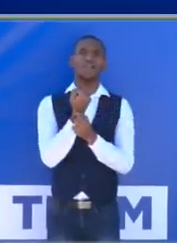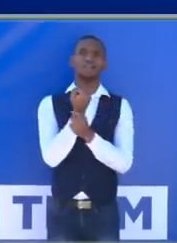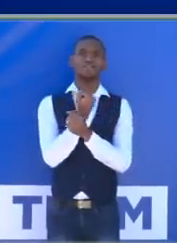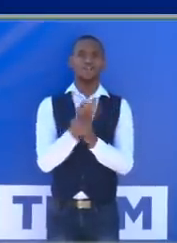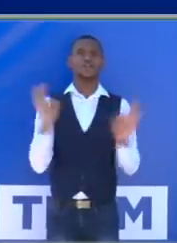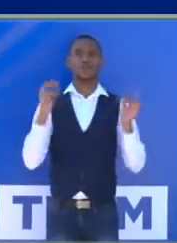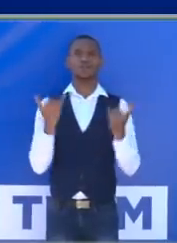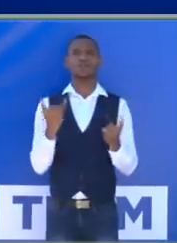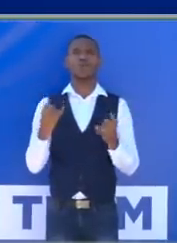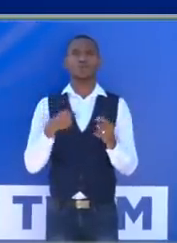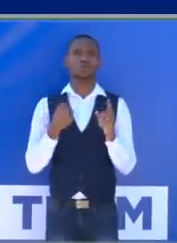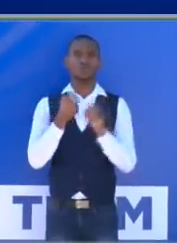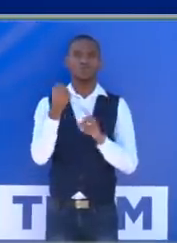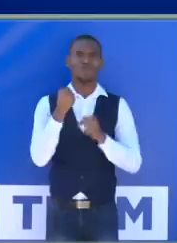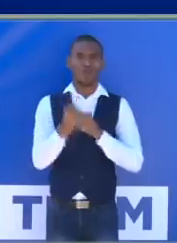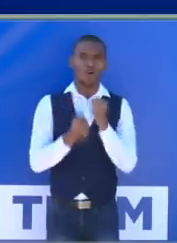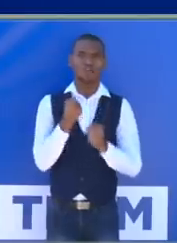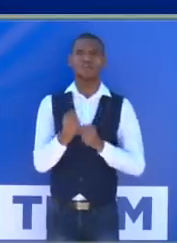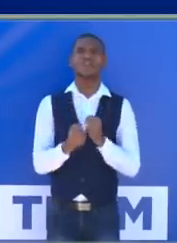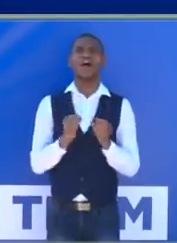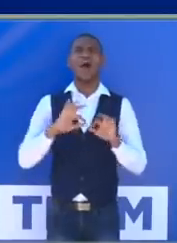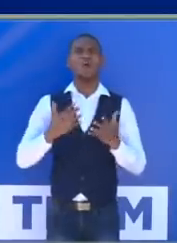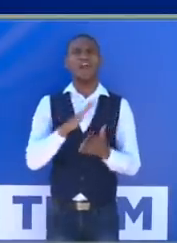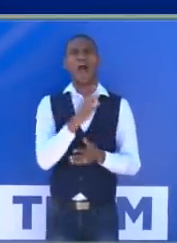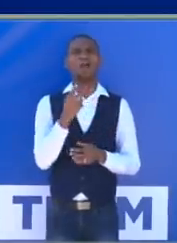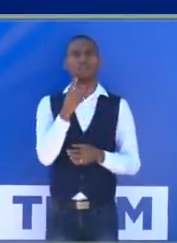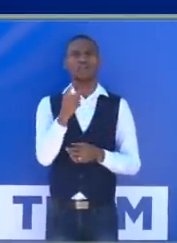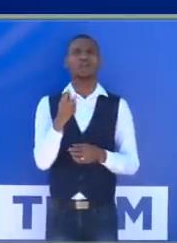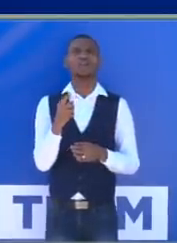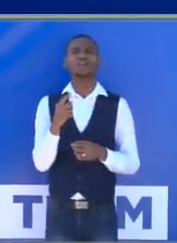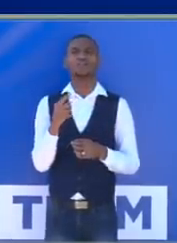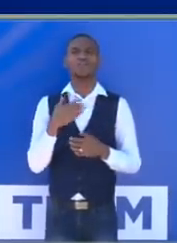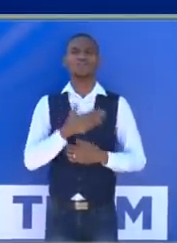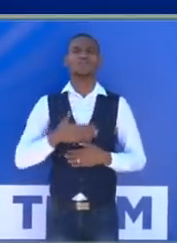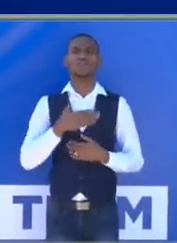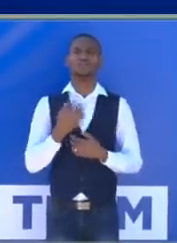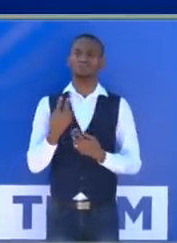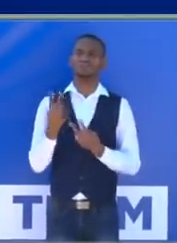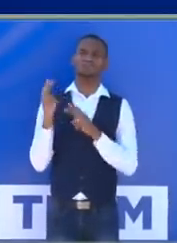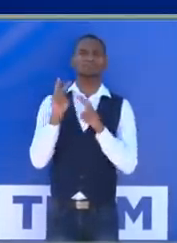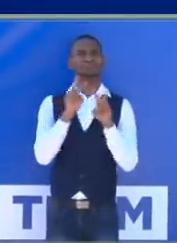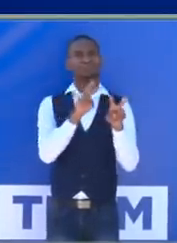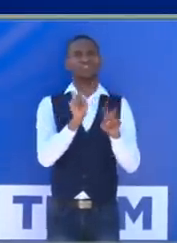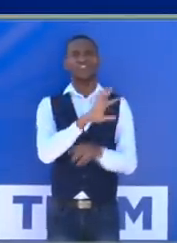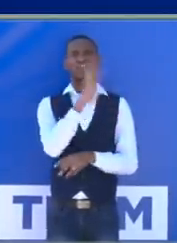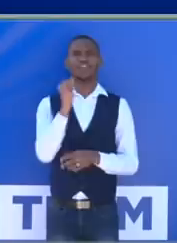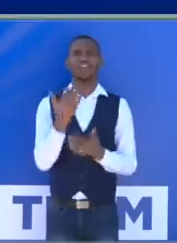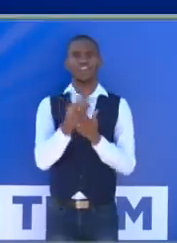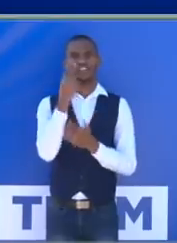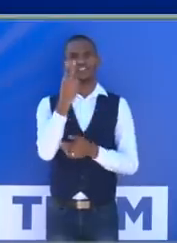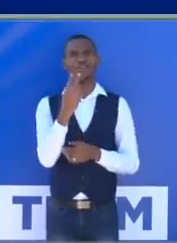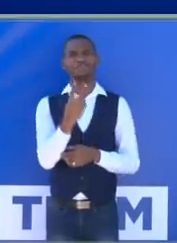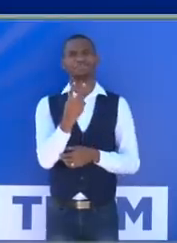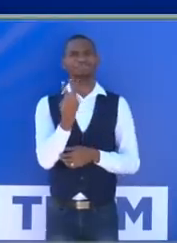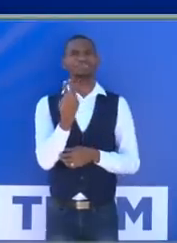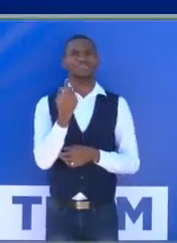who fought the struggle, I wonder by Kutwayang, Habasheba South Africa Kajeko, Kiabona Libona by Botsa